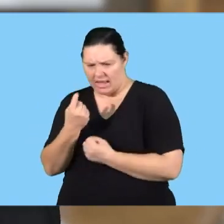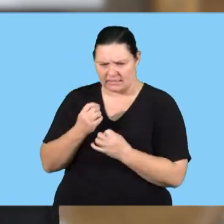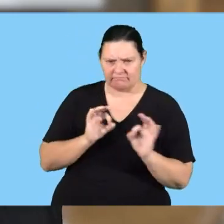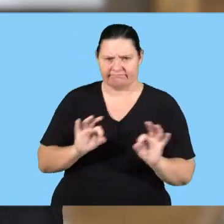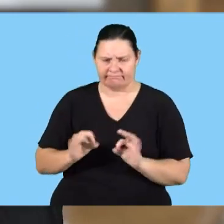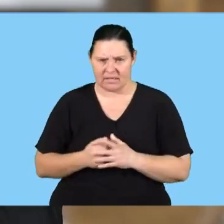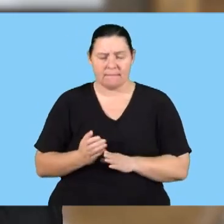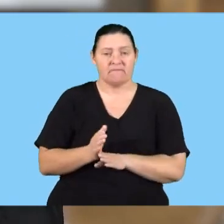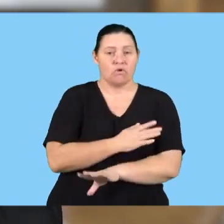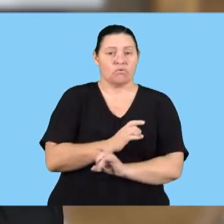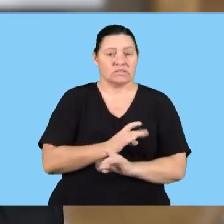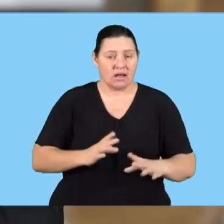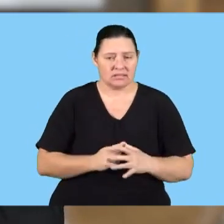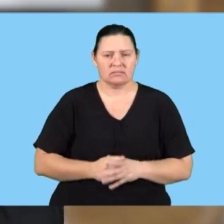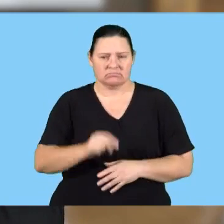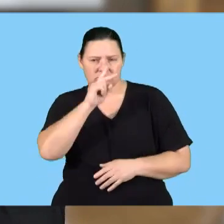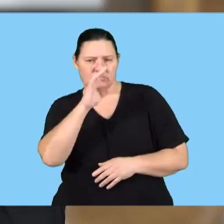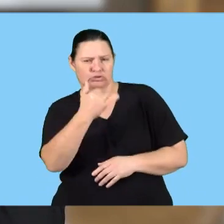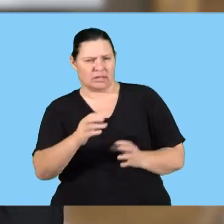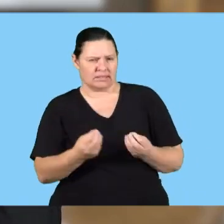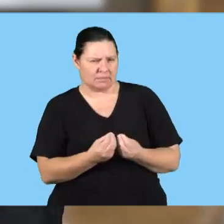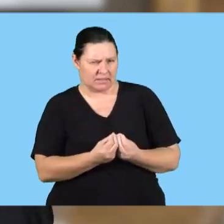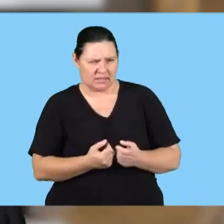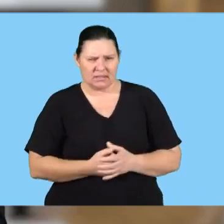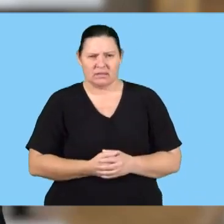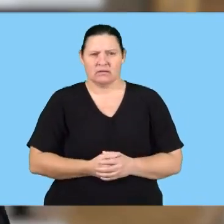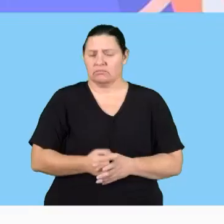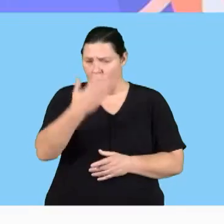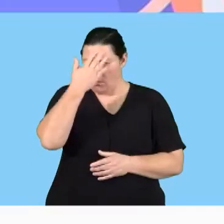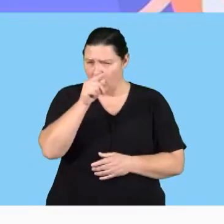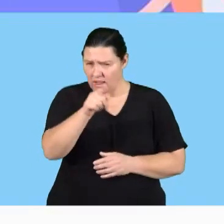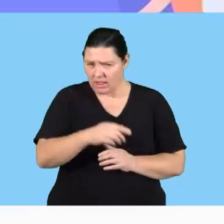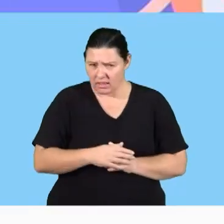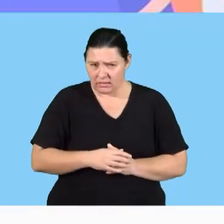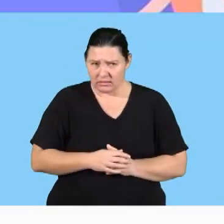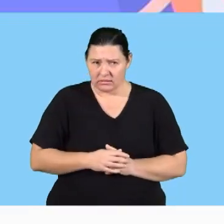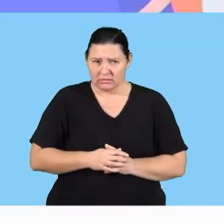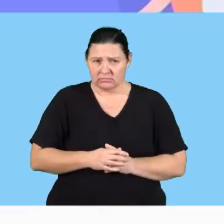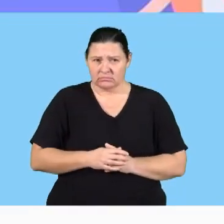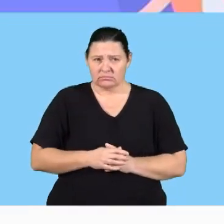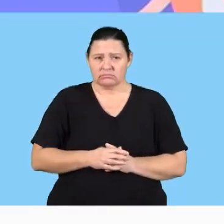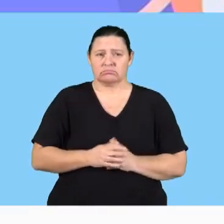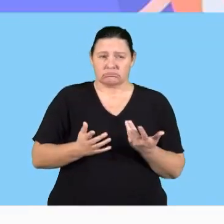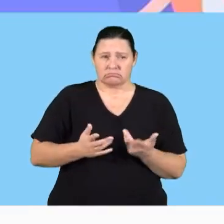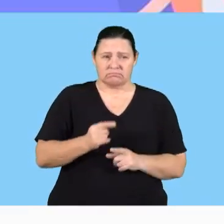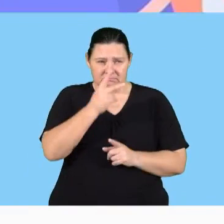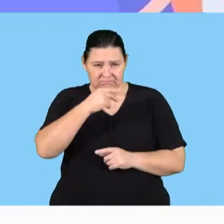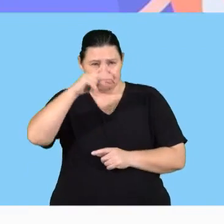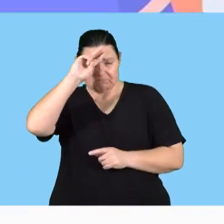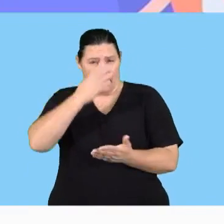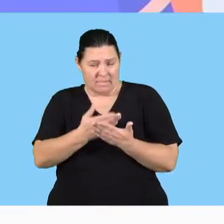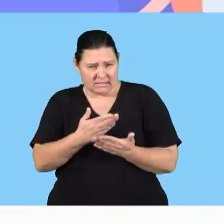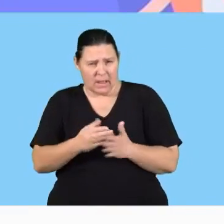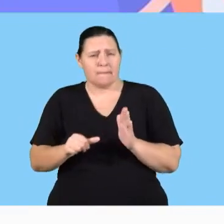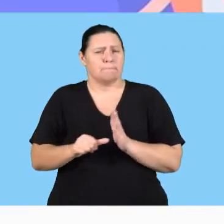before we start with our lesson, let me quickly check something interesting with you. Did you know that the ability to interpret graphs